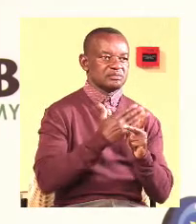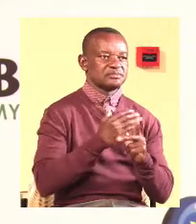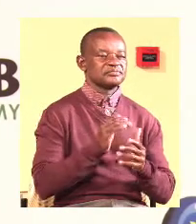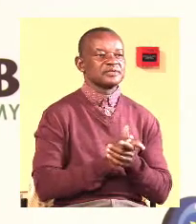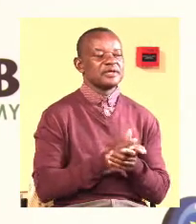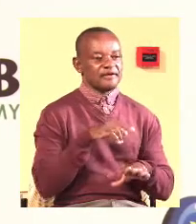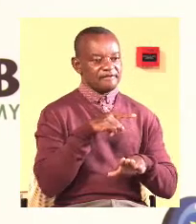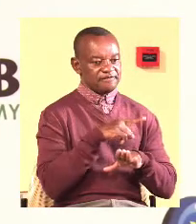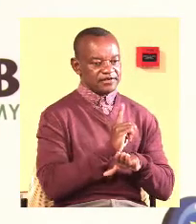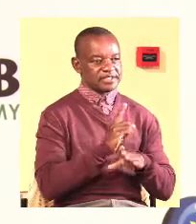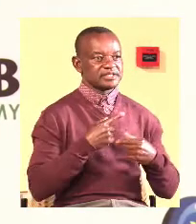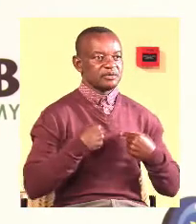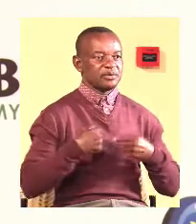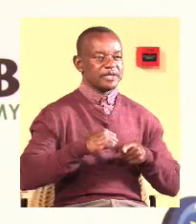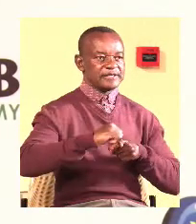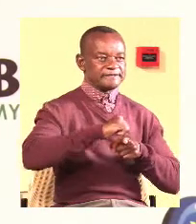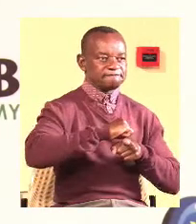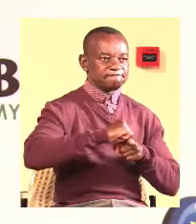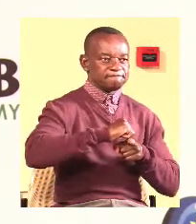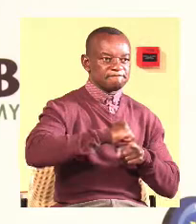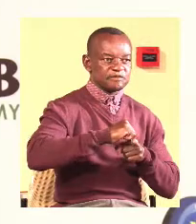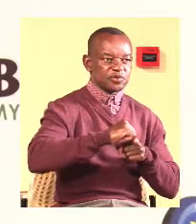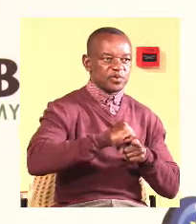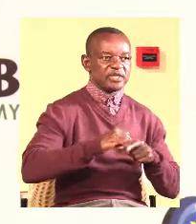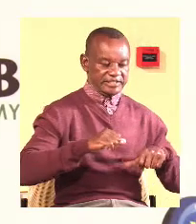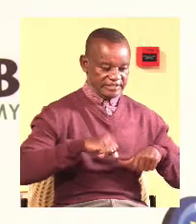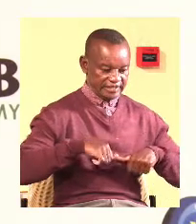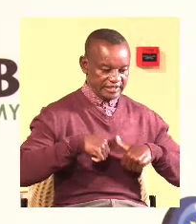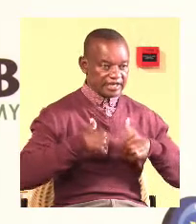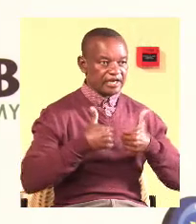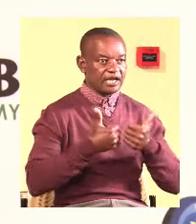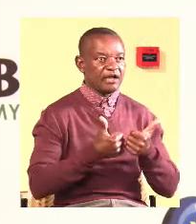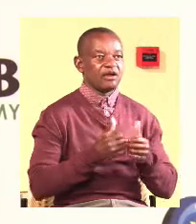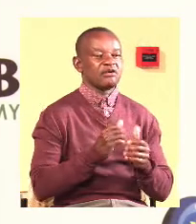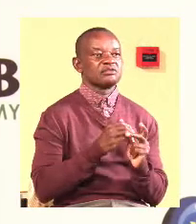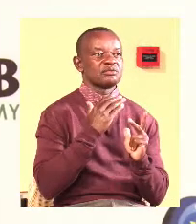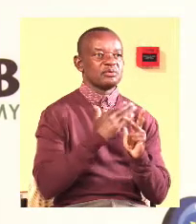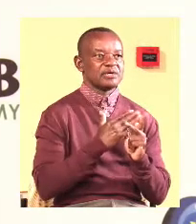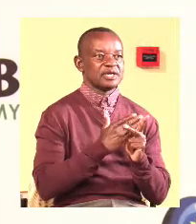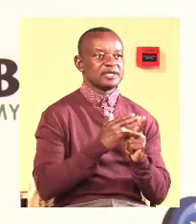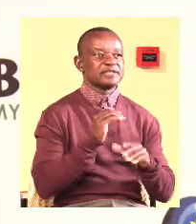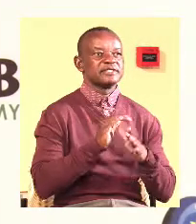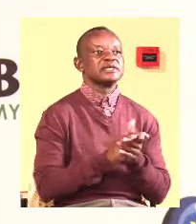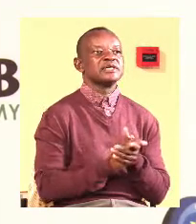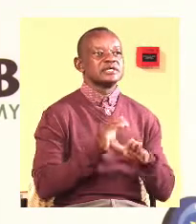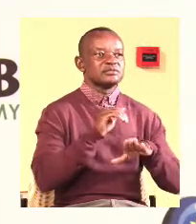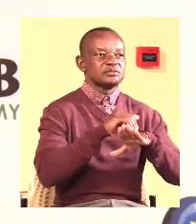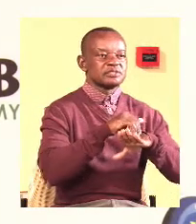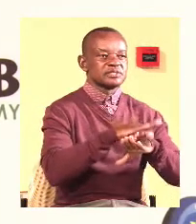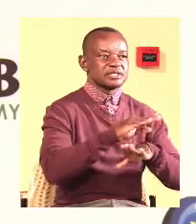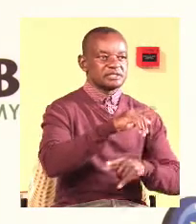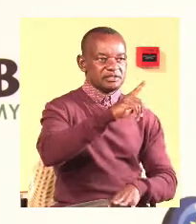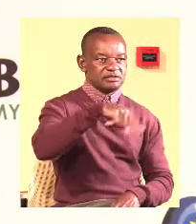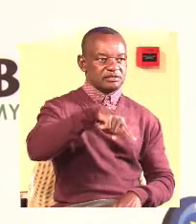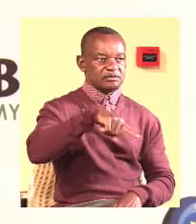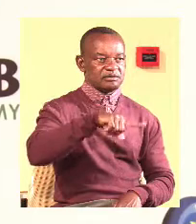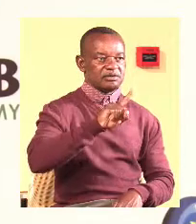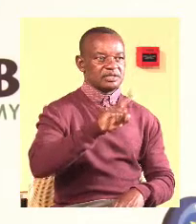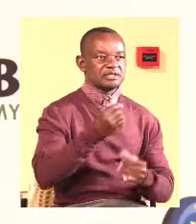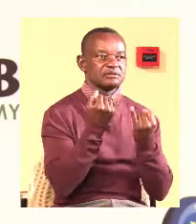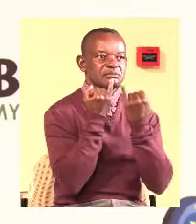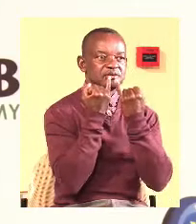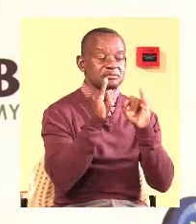is trained and got the correct information on COVID-19. so that